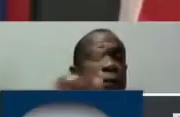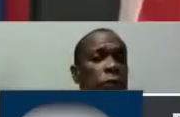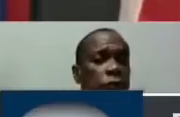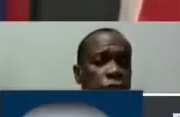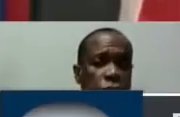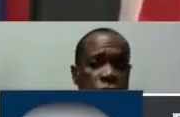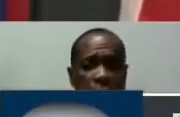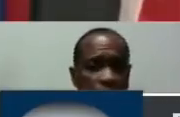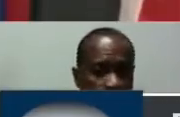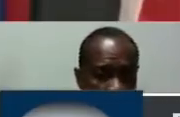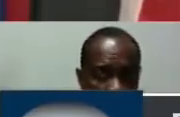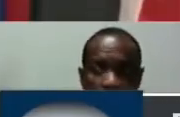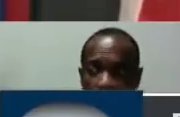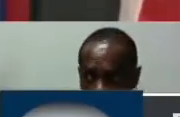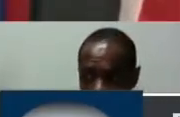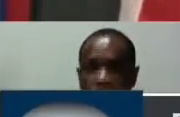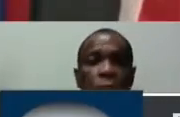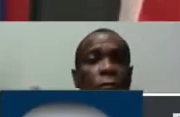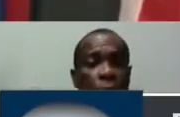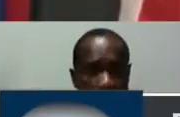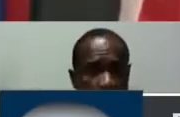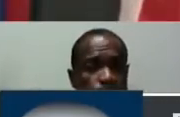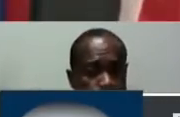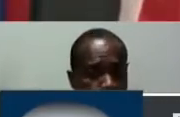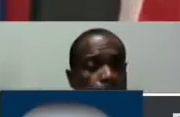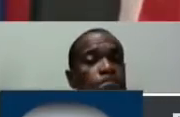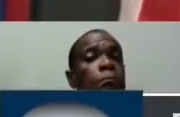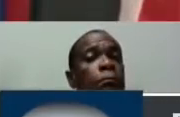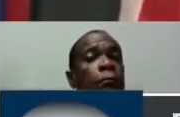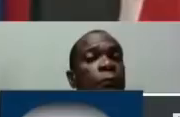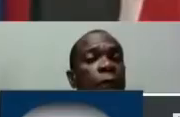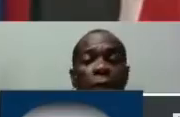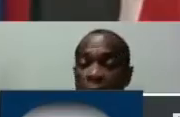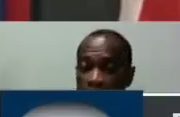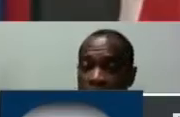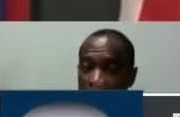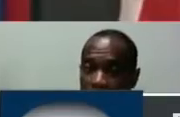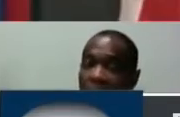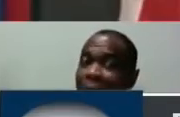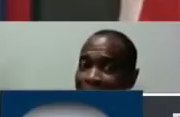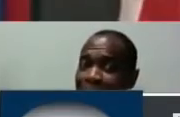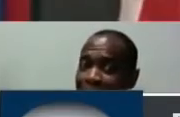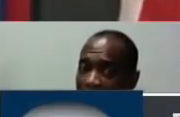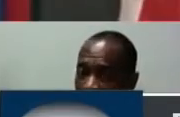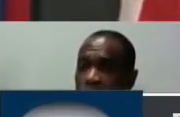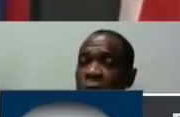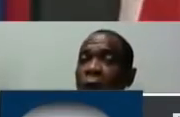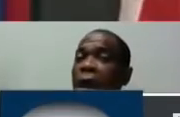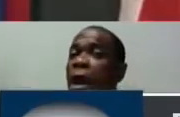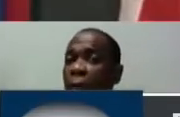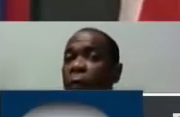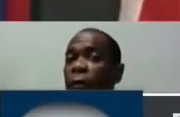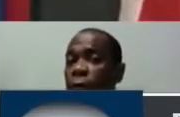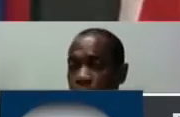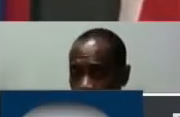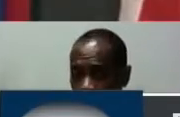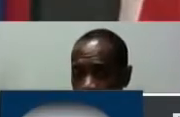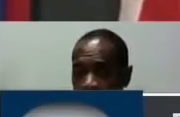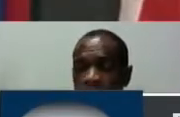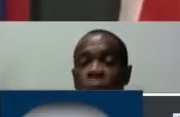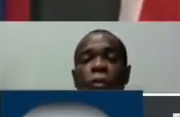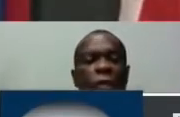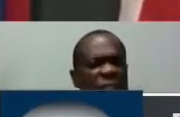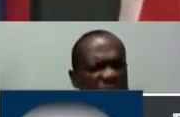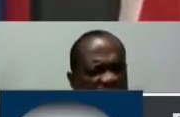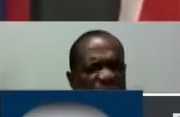was done. I repeated that request again in September, and that was done. So we've kept Tobago under